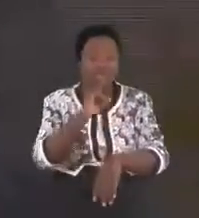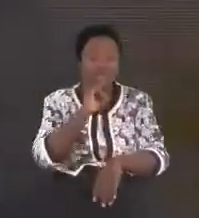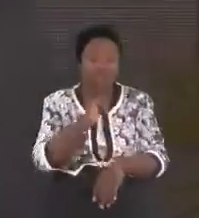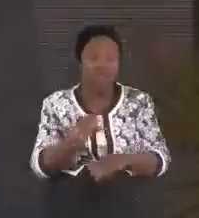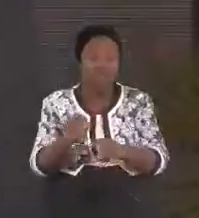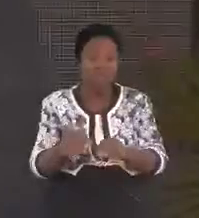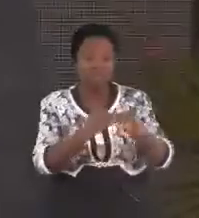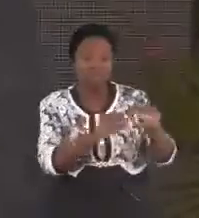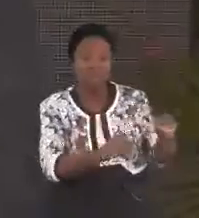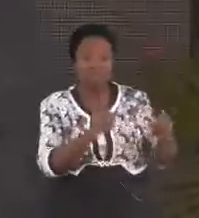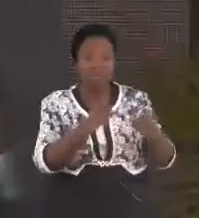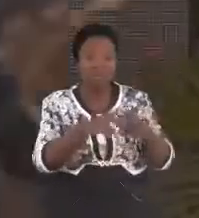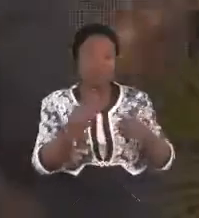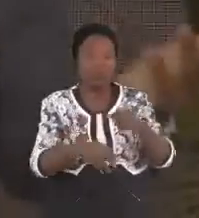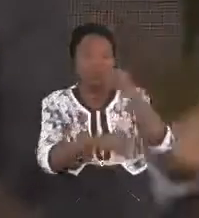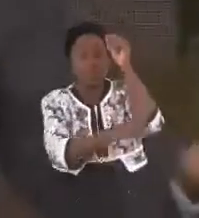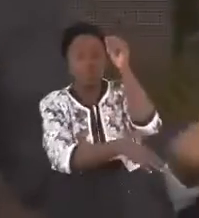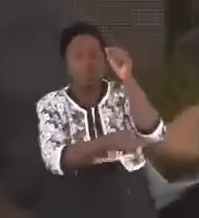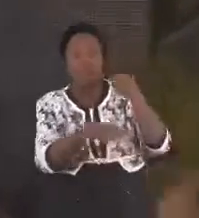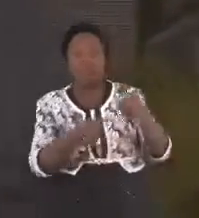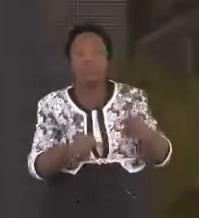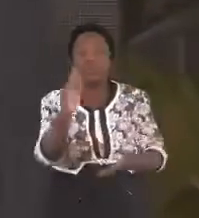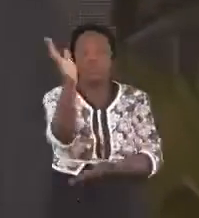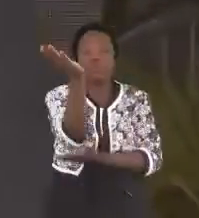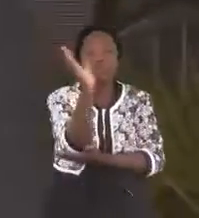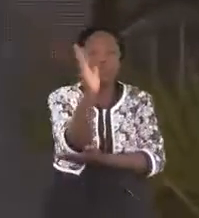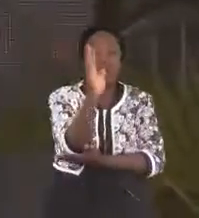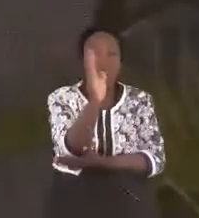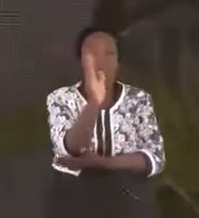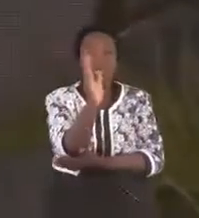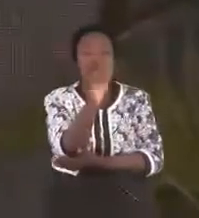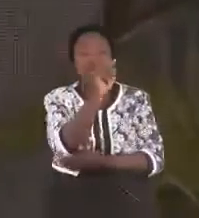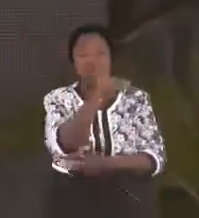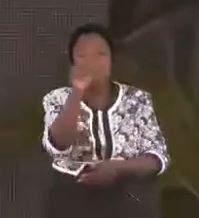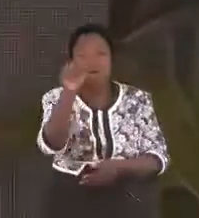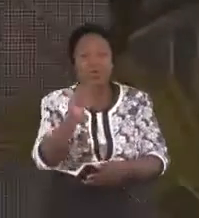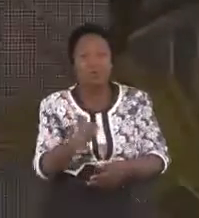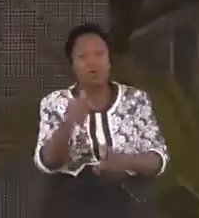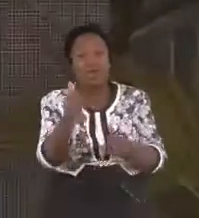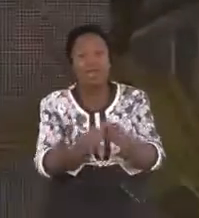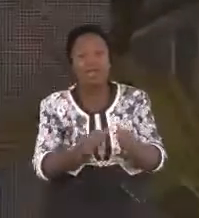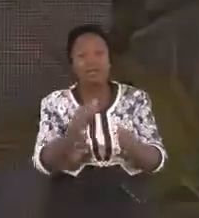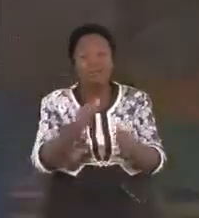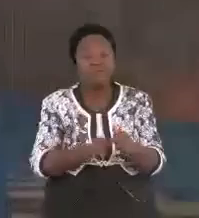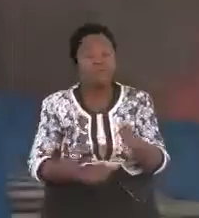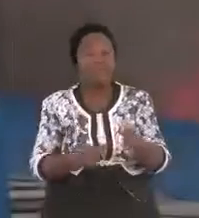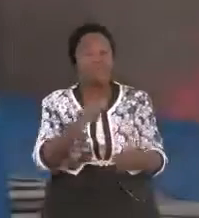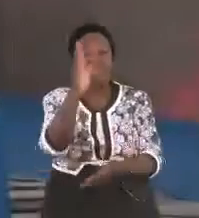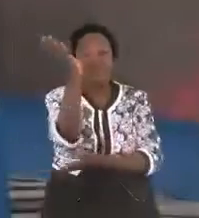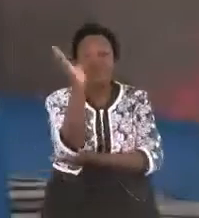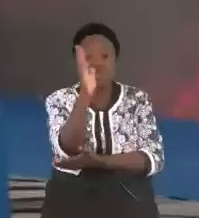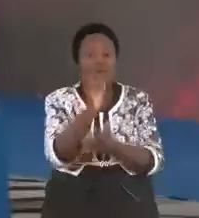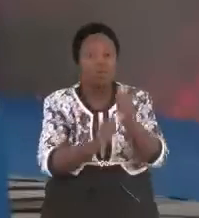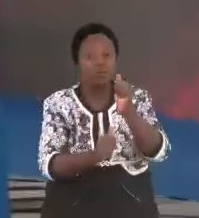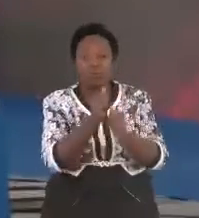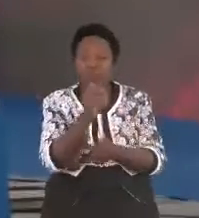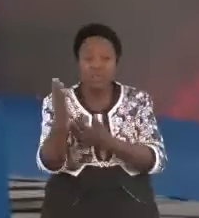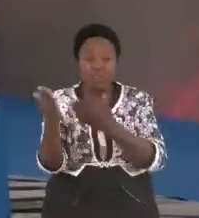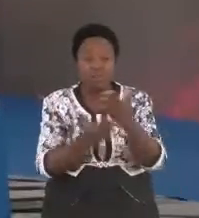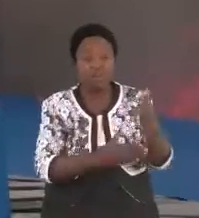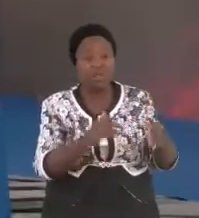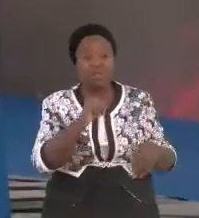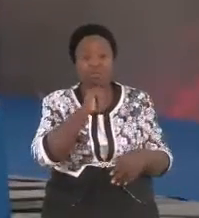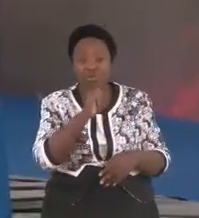roots of the trees therefore every tree which brings it not forth good